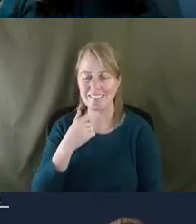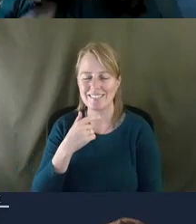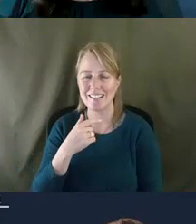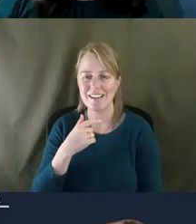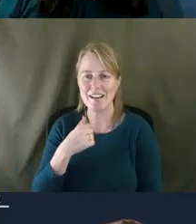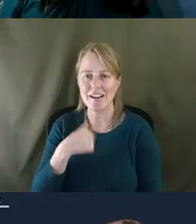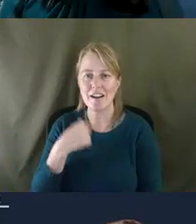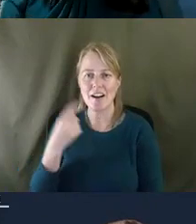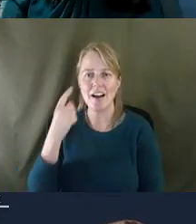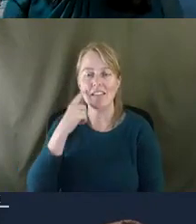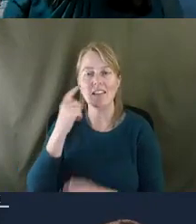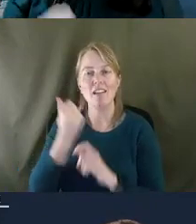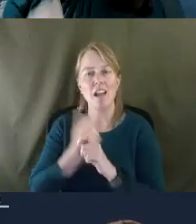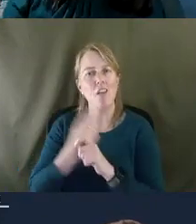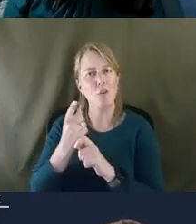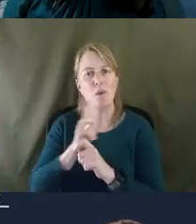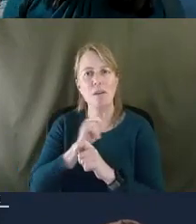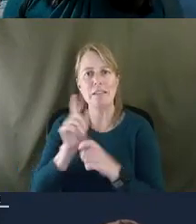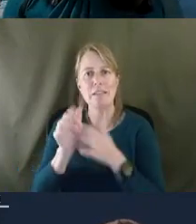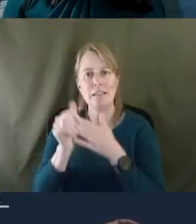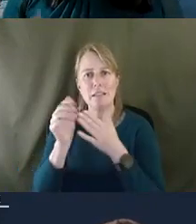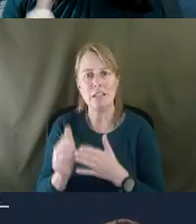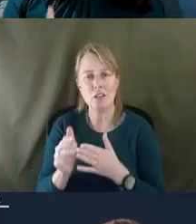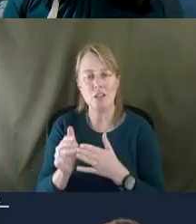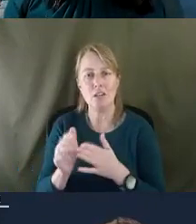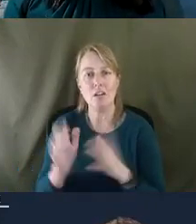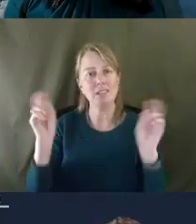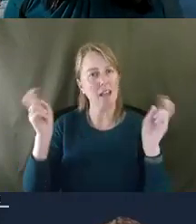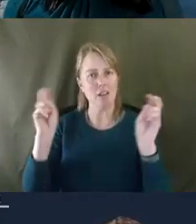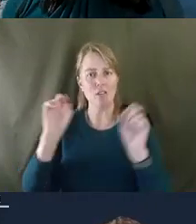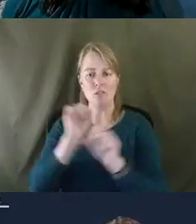I think that we're all in a leadership position where we sit. The title does not